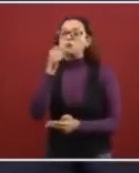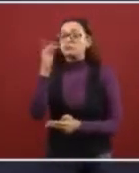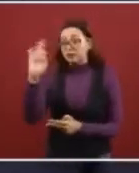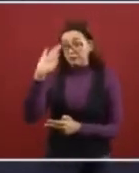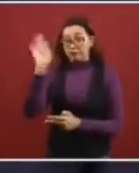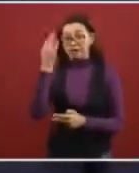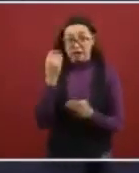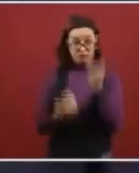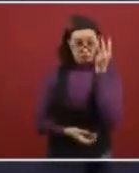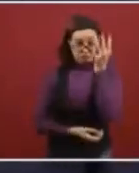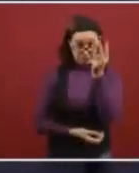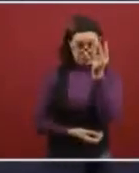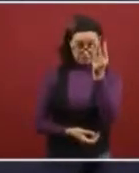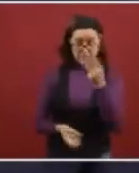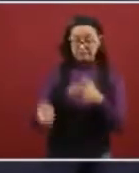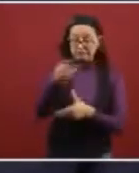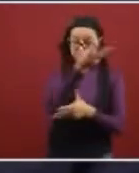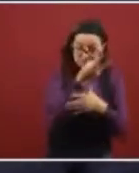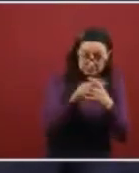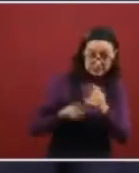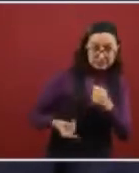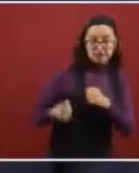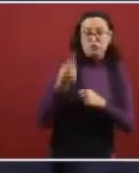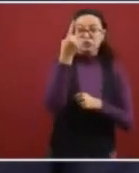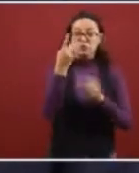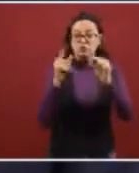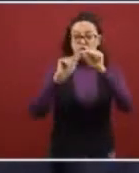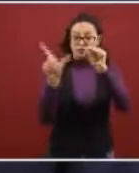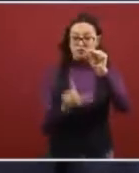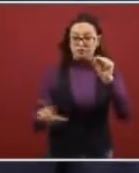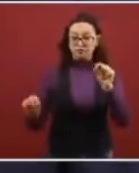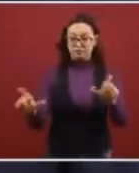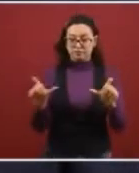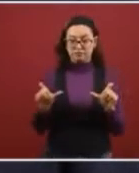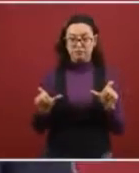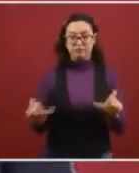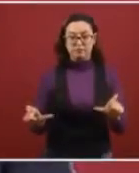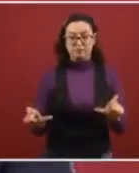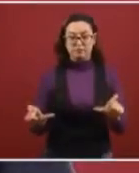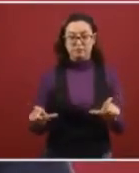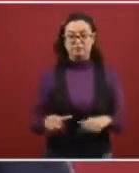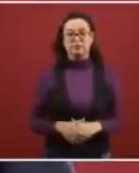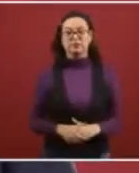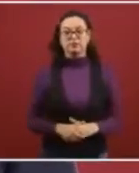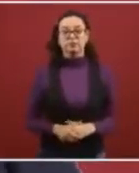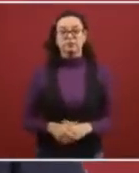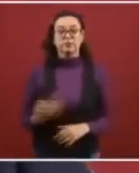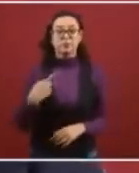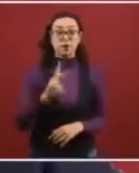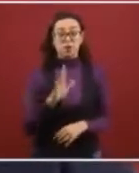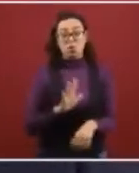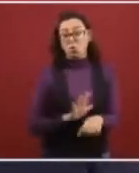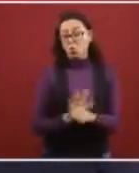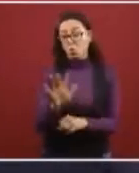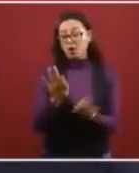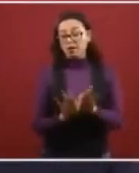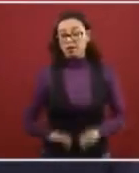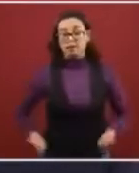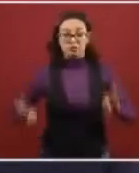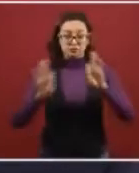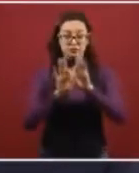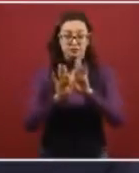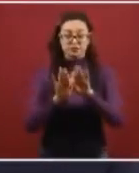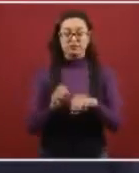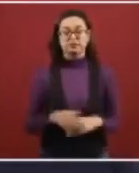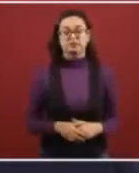conformar, are van a going terminar to be a conformar la Guardia Nacional. Winding up in the aquí National lo importante Guard. Here what's important